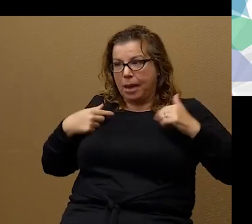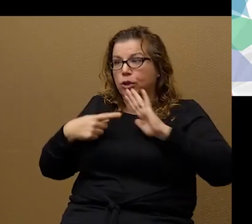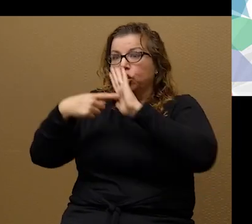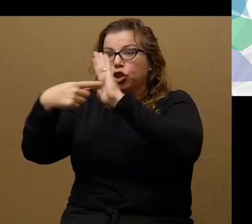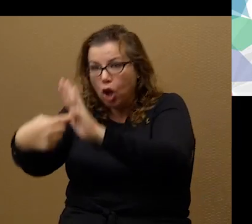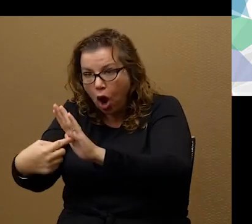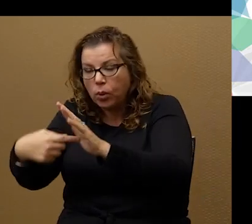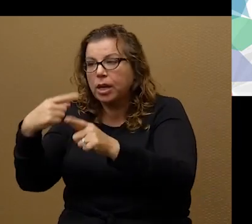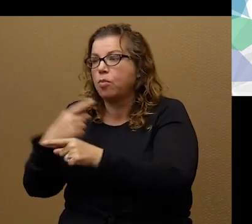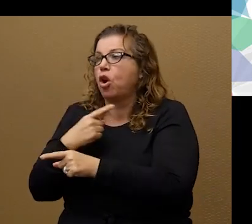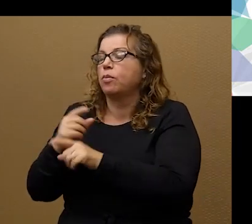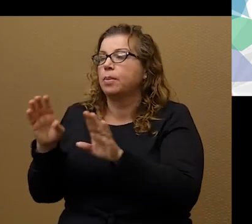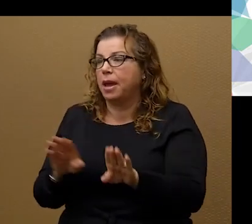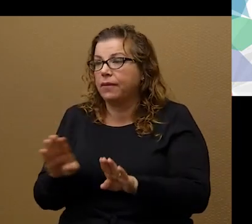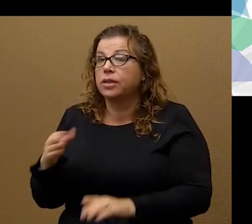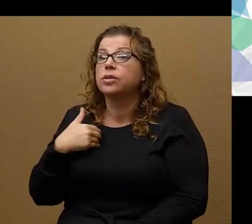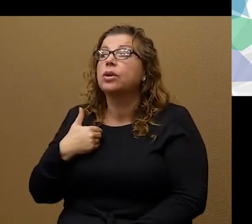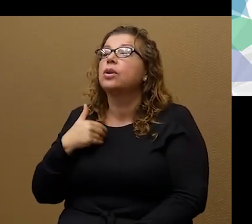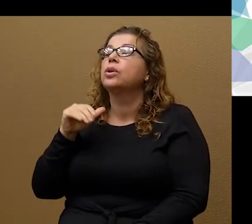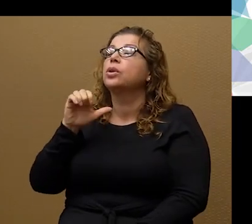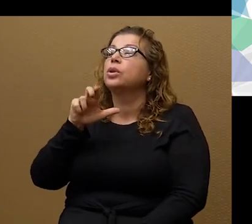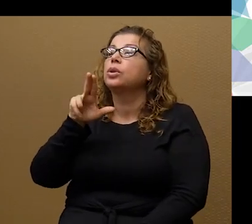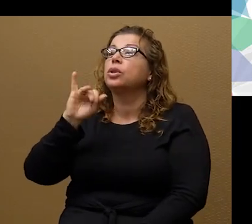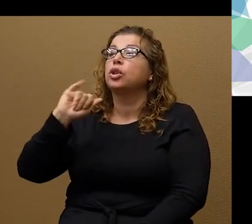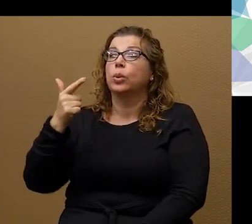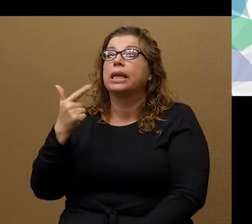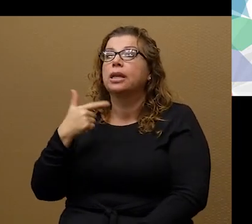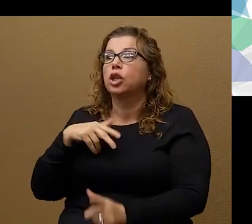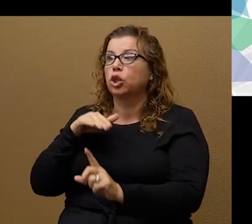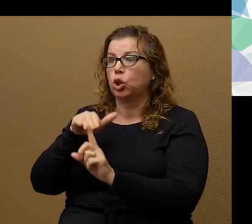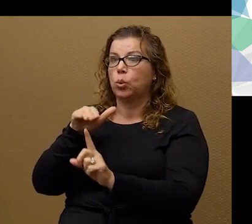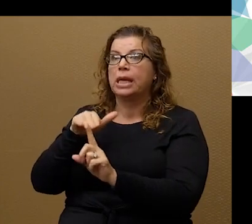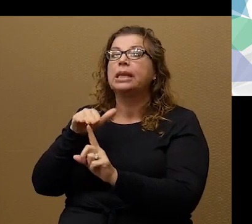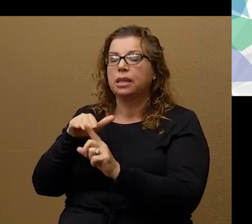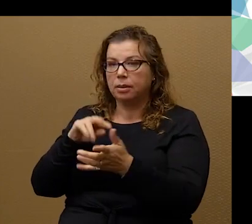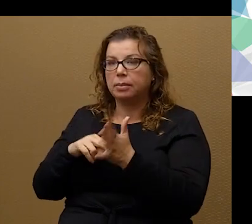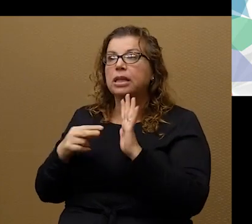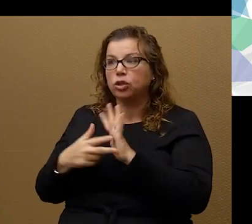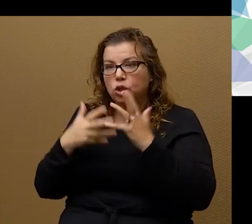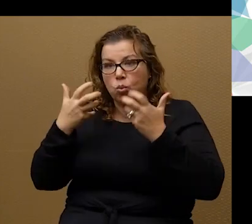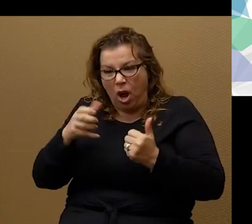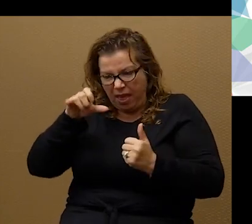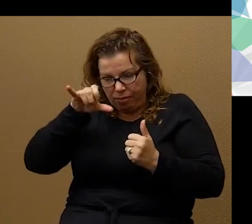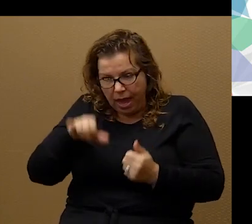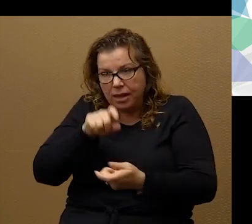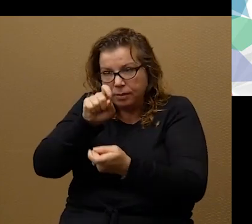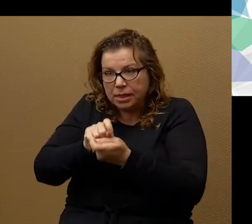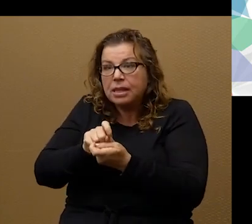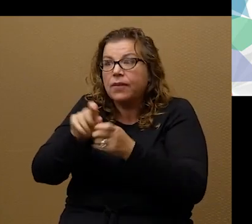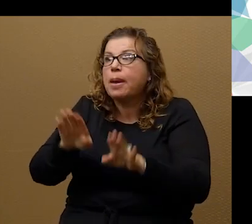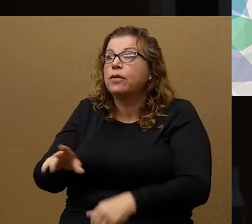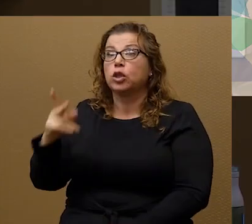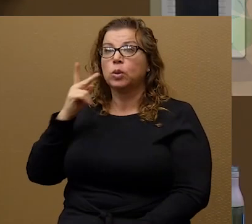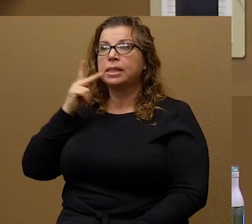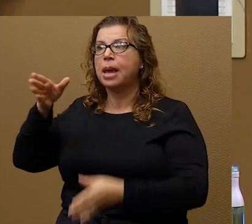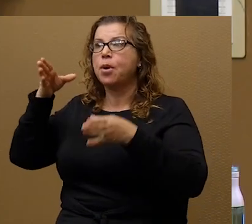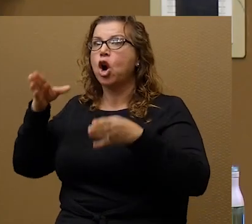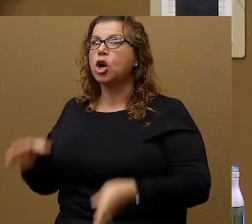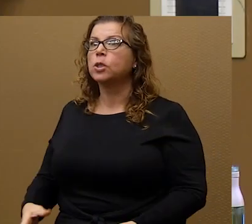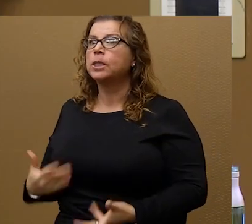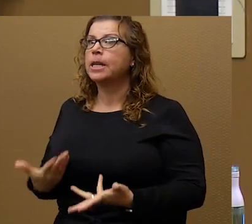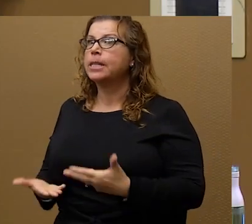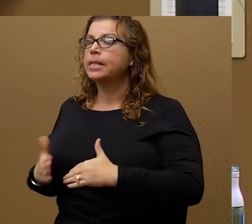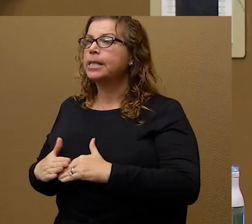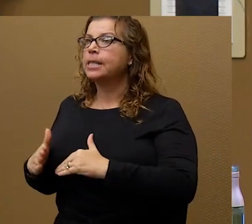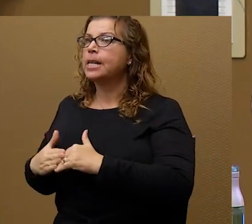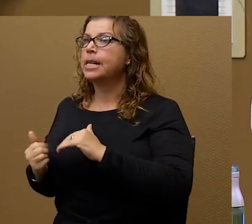Cueing is when you want that desired behavior. So you see someone starting to get worked up, you might point to that